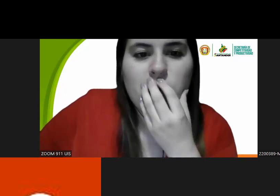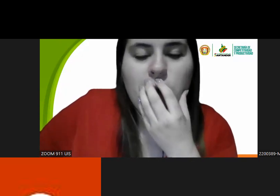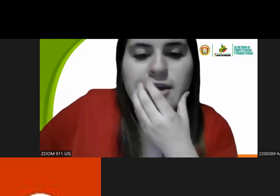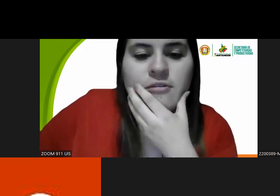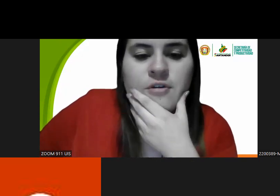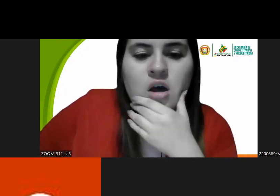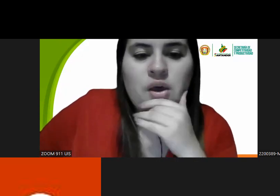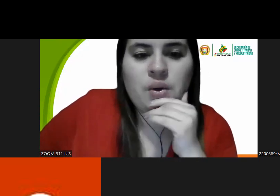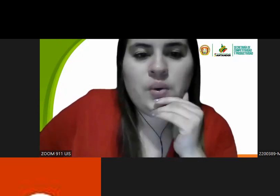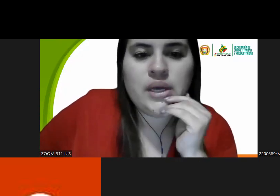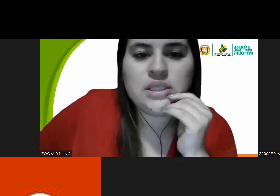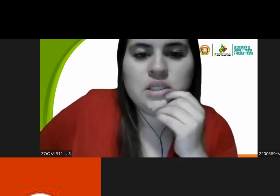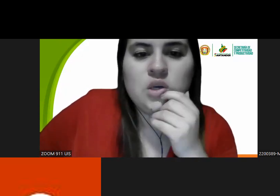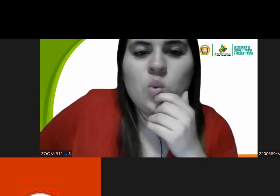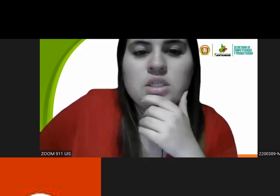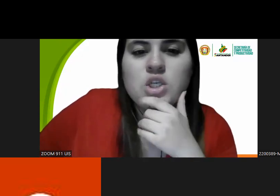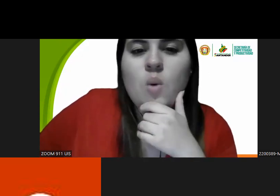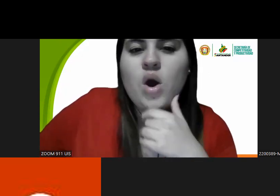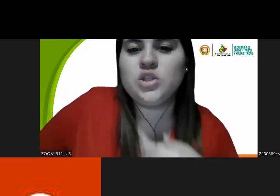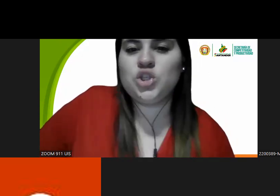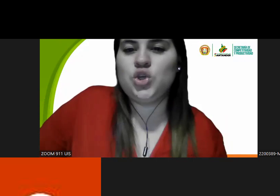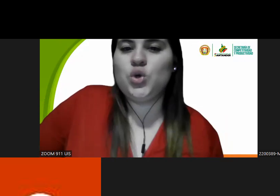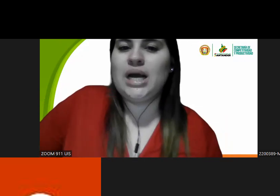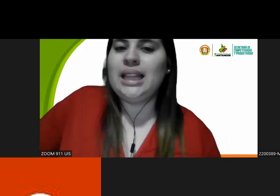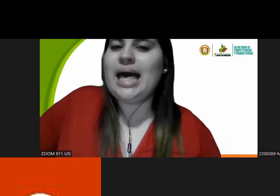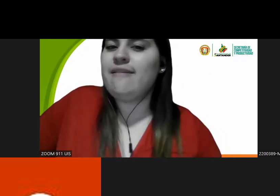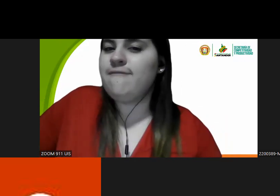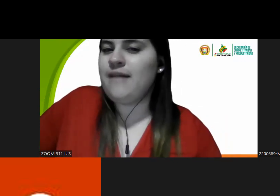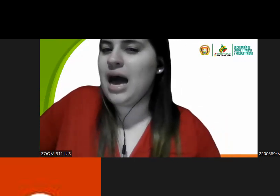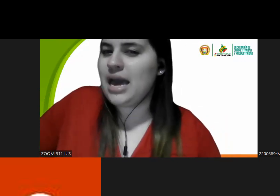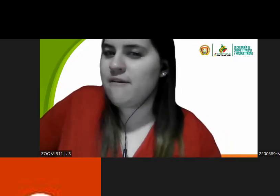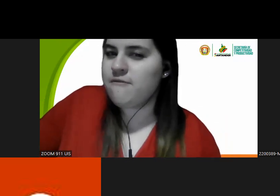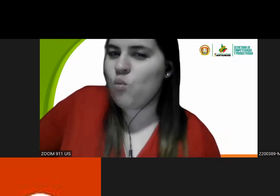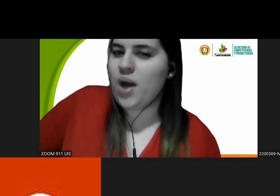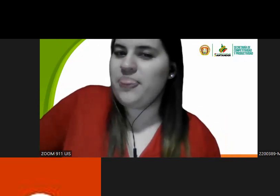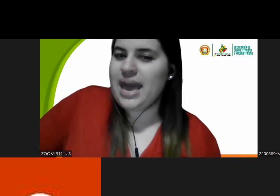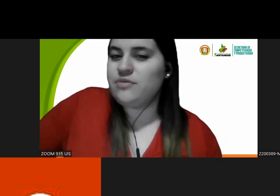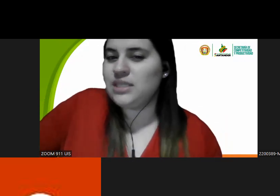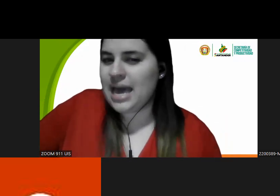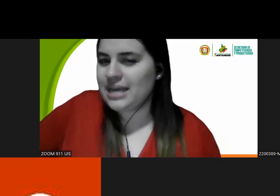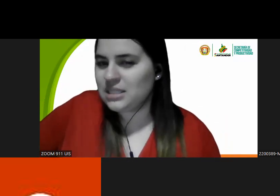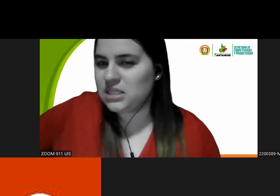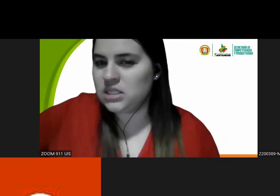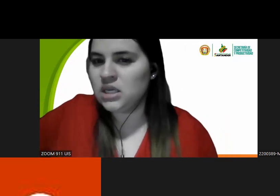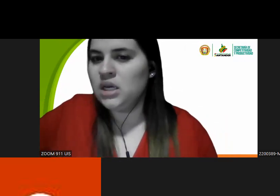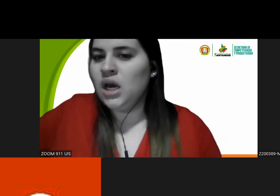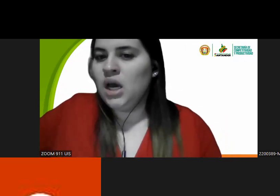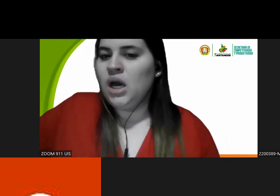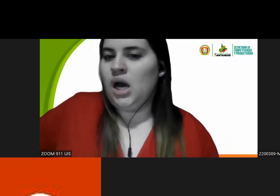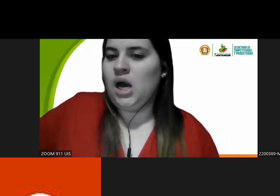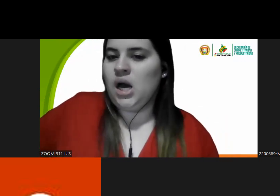I don't quite follow. It's you want someone to clarify what they have said.